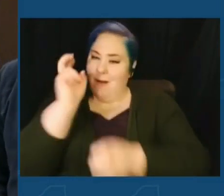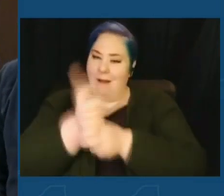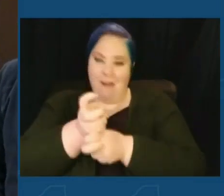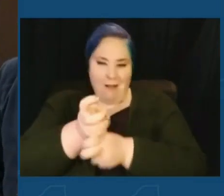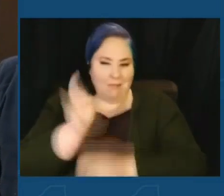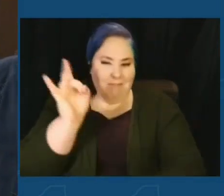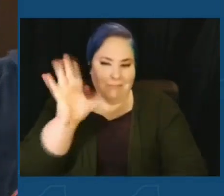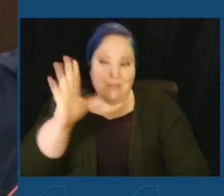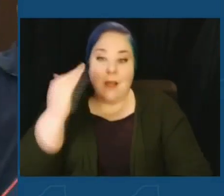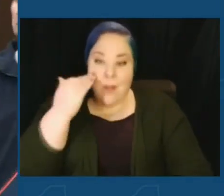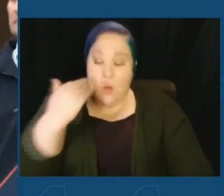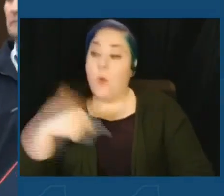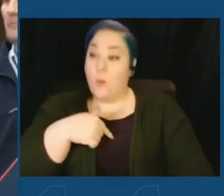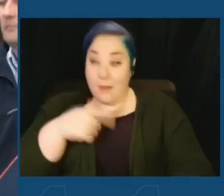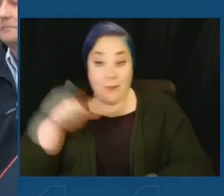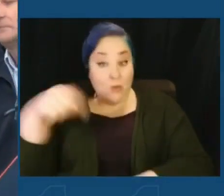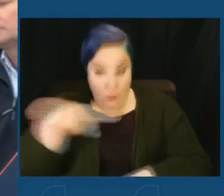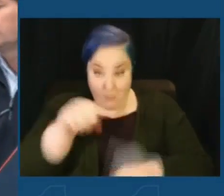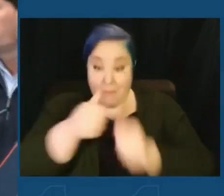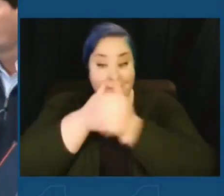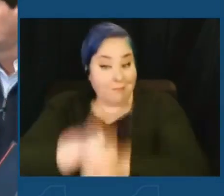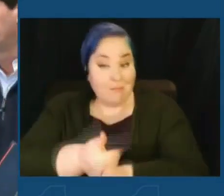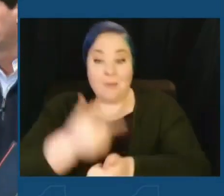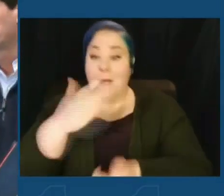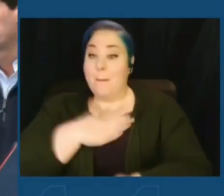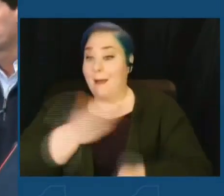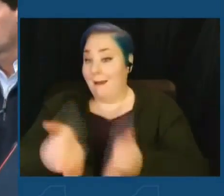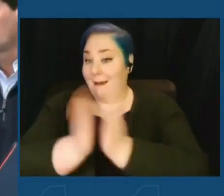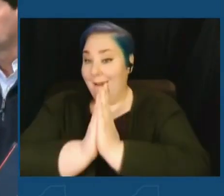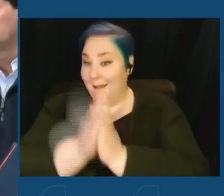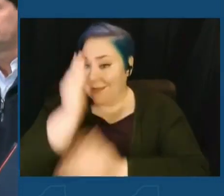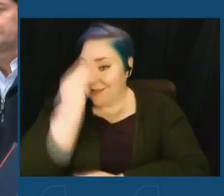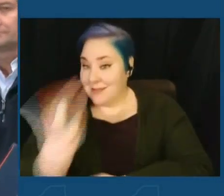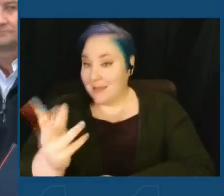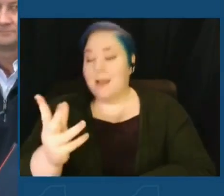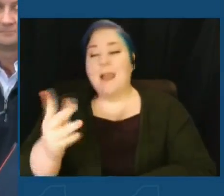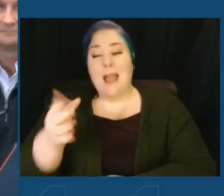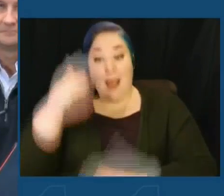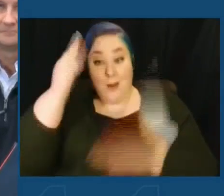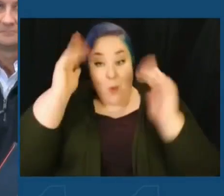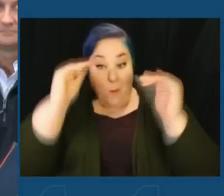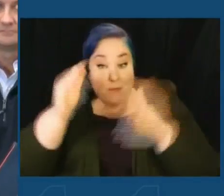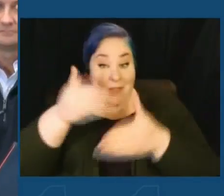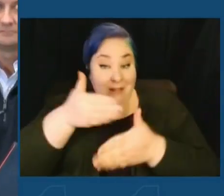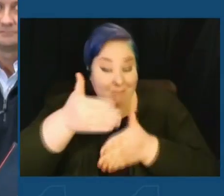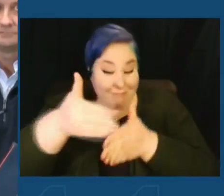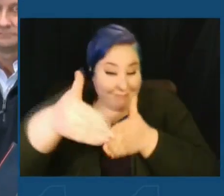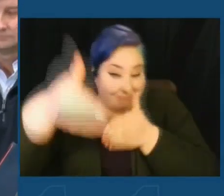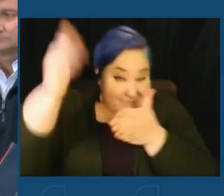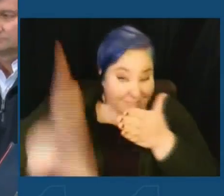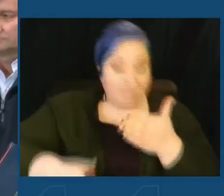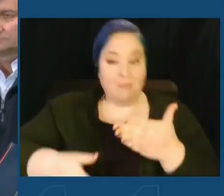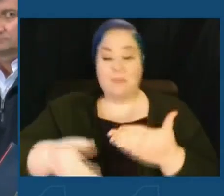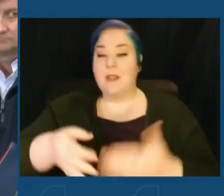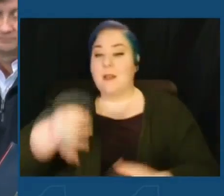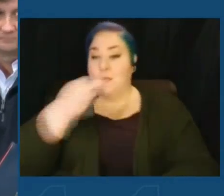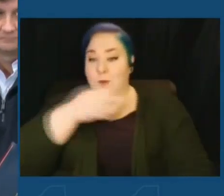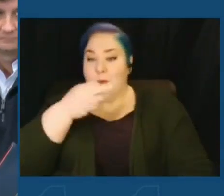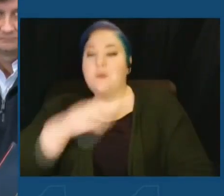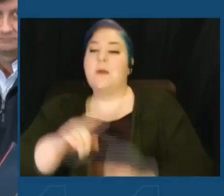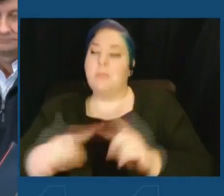asked you to do, by and large. And again, the end is almost here, but let's make sure we get through the final days safely